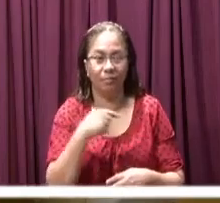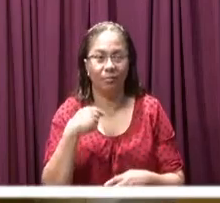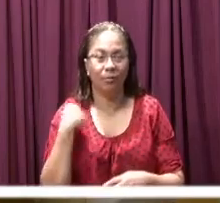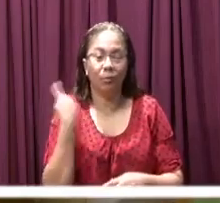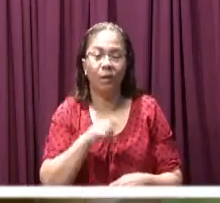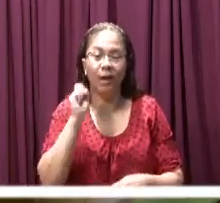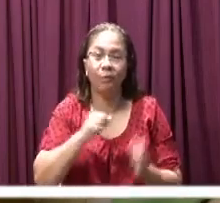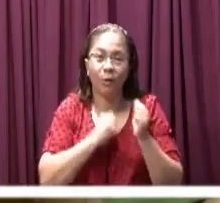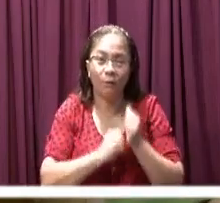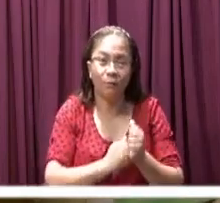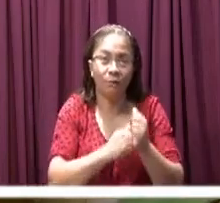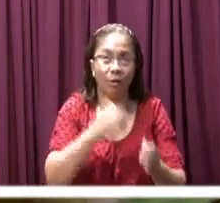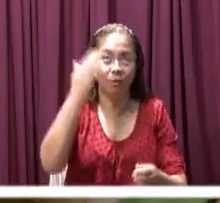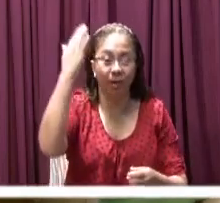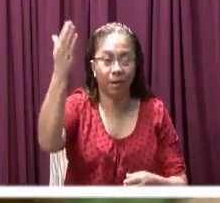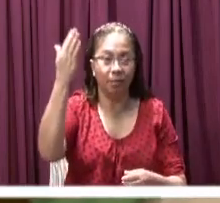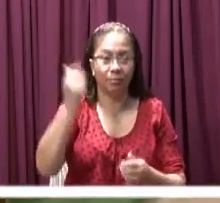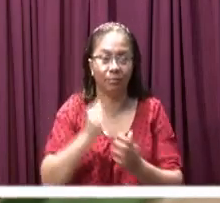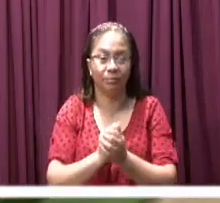shepherd.